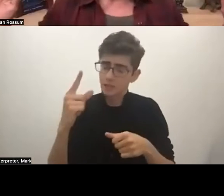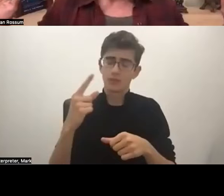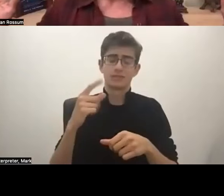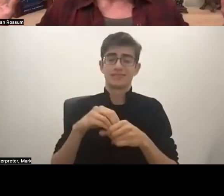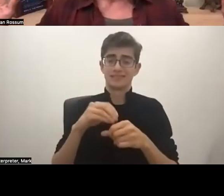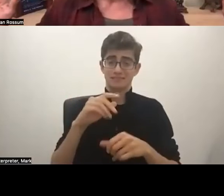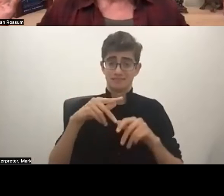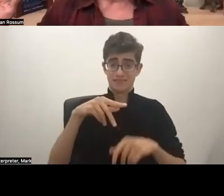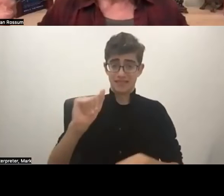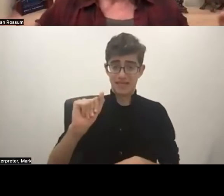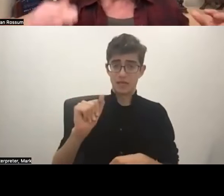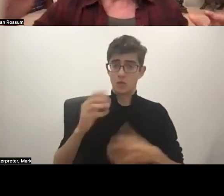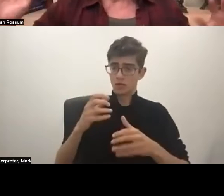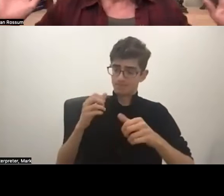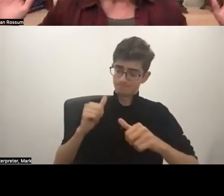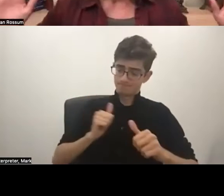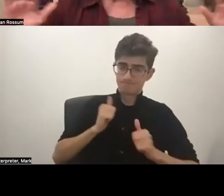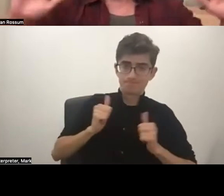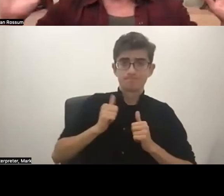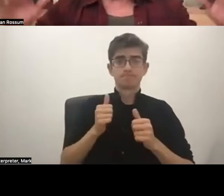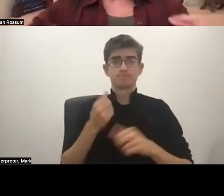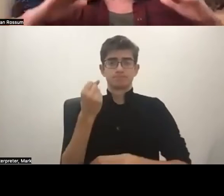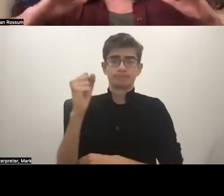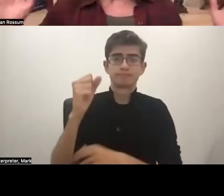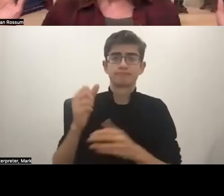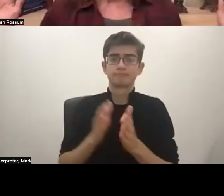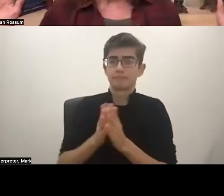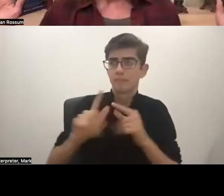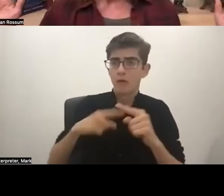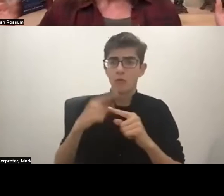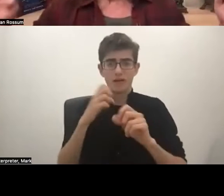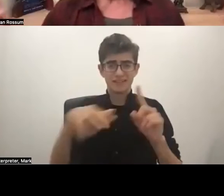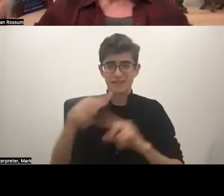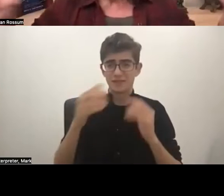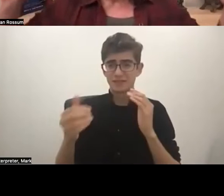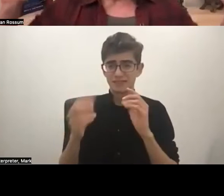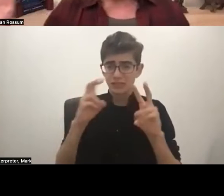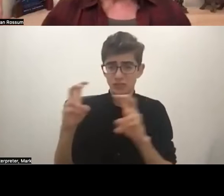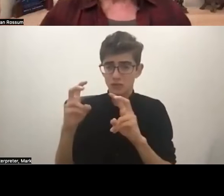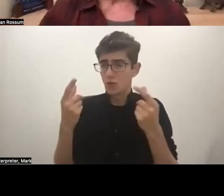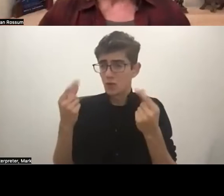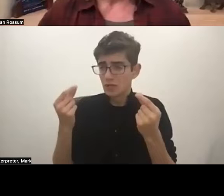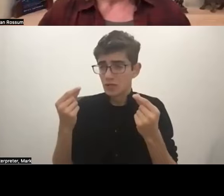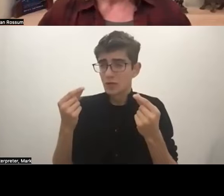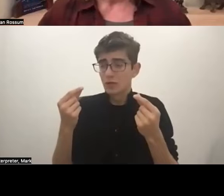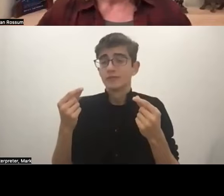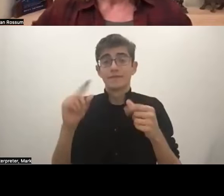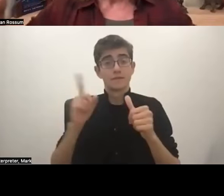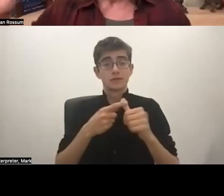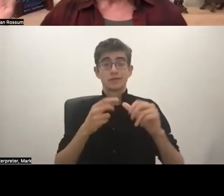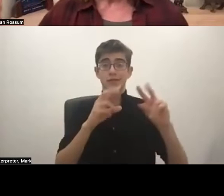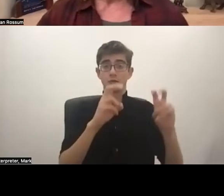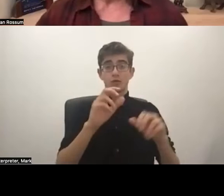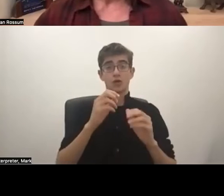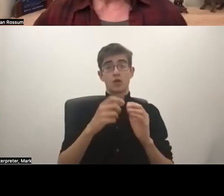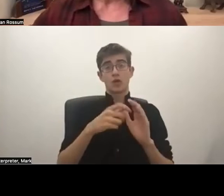to advocate on an environmental issue at a public hearing or anything, the first thing they do is they quote Article 1, Section 27,